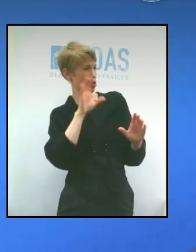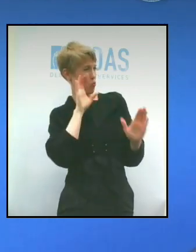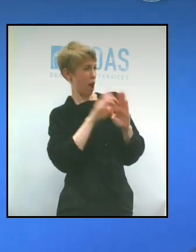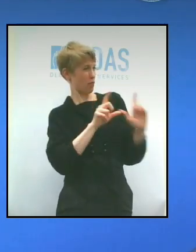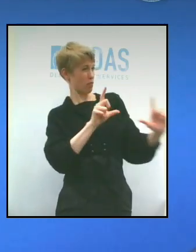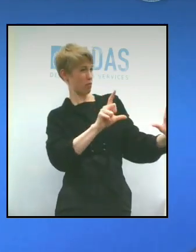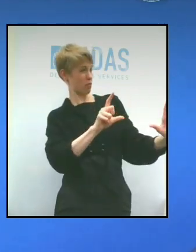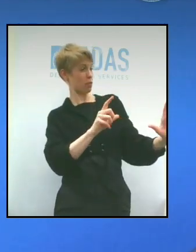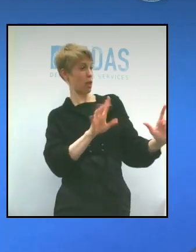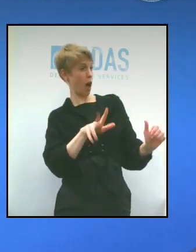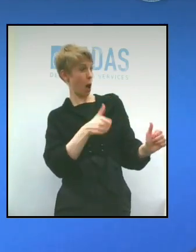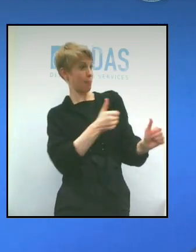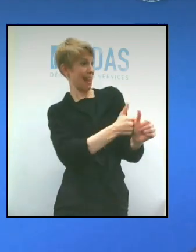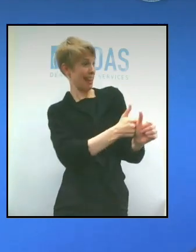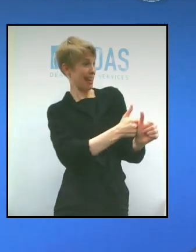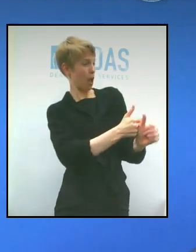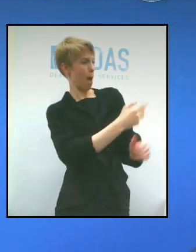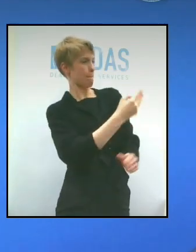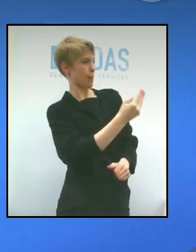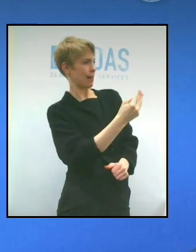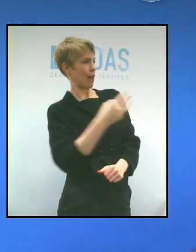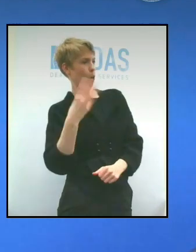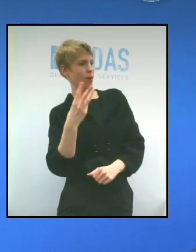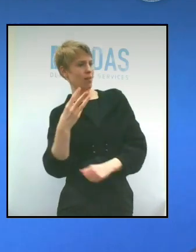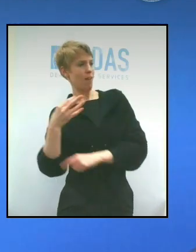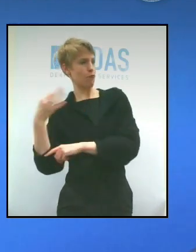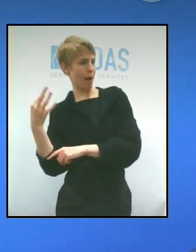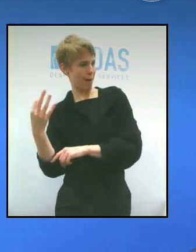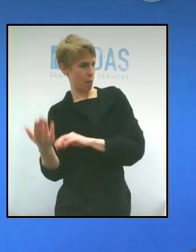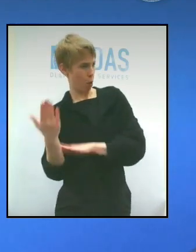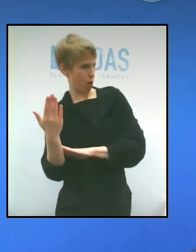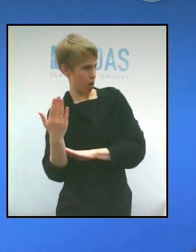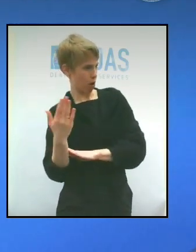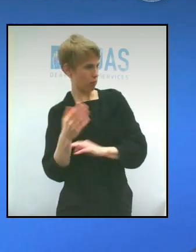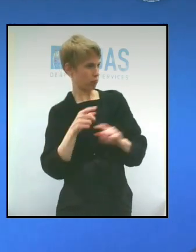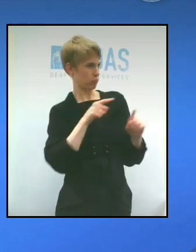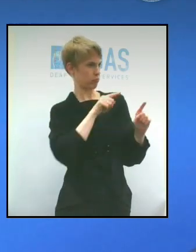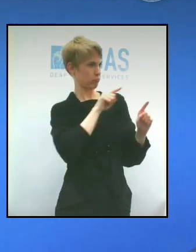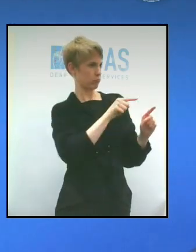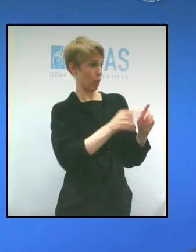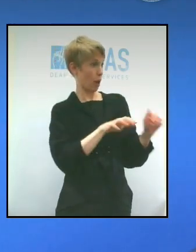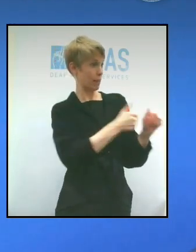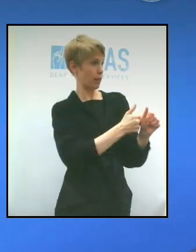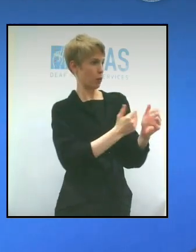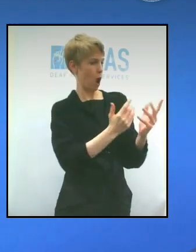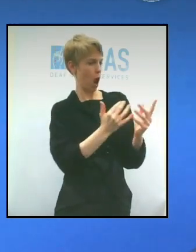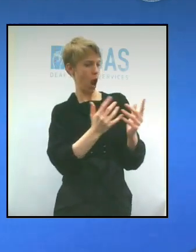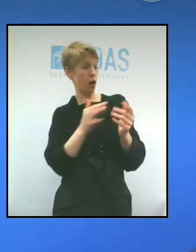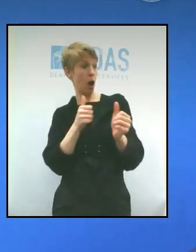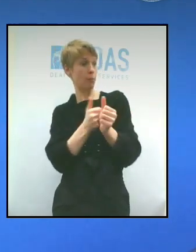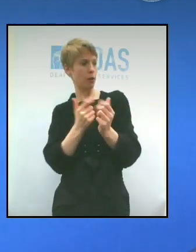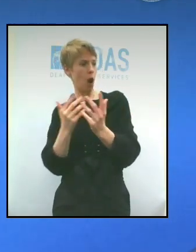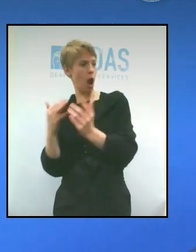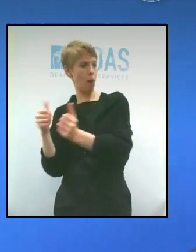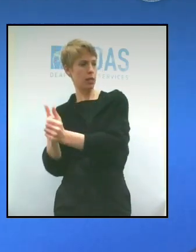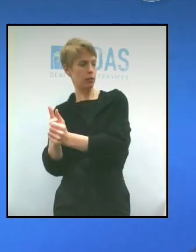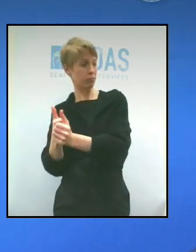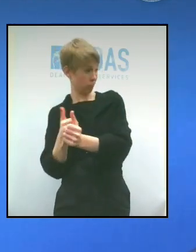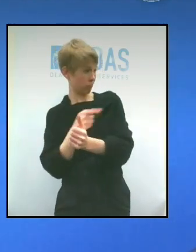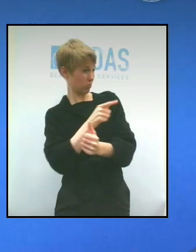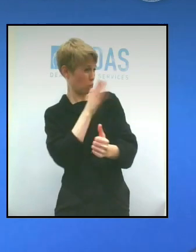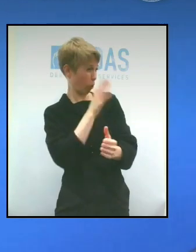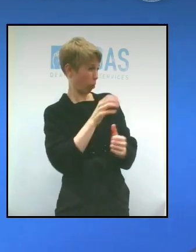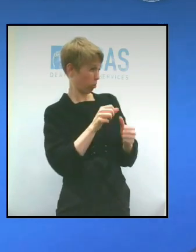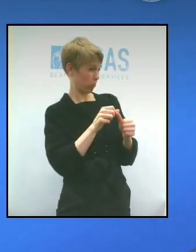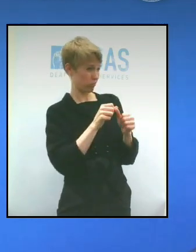Friday mornings, the same days that you were holding your press briefings. So I'm wondering if that's the way it's going to be from now on, or do you intend